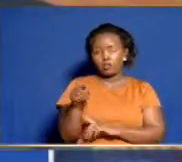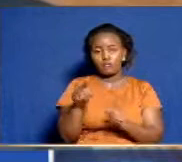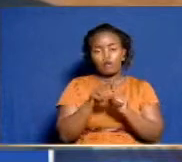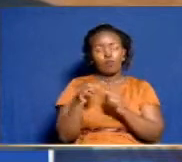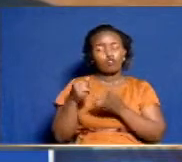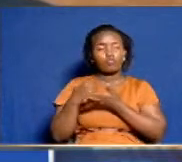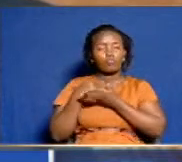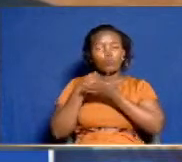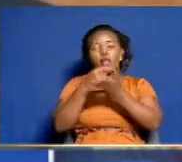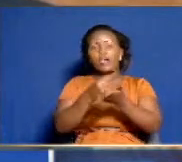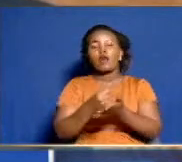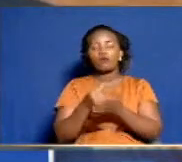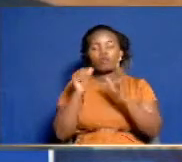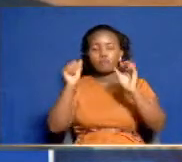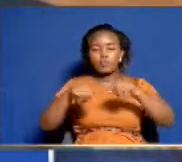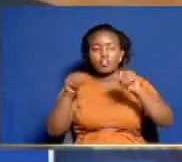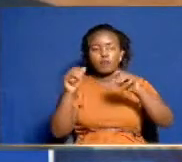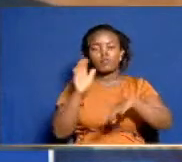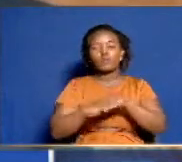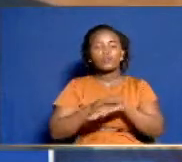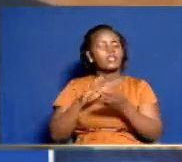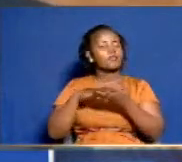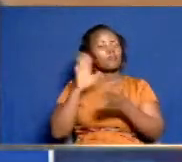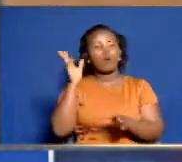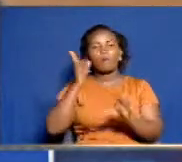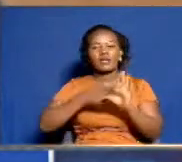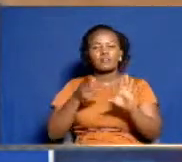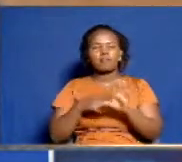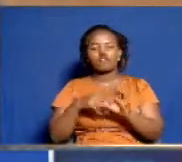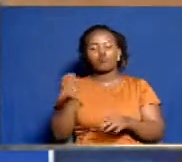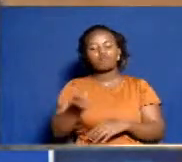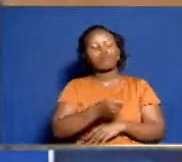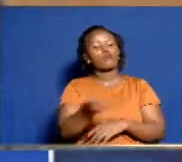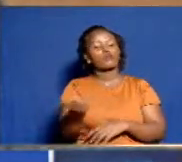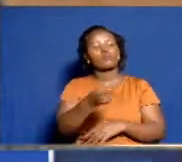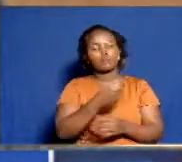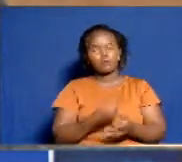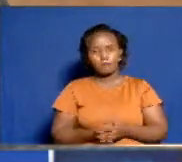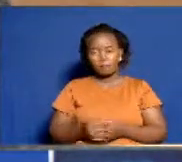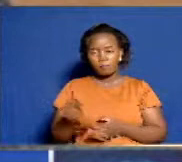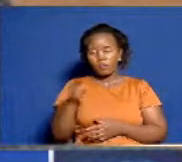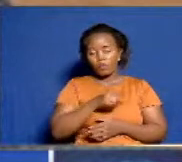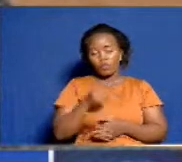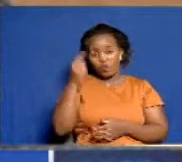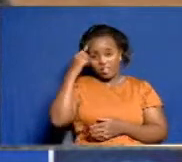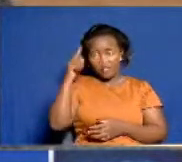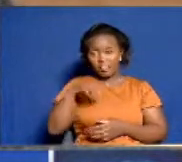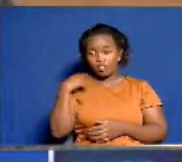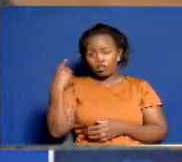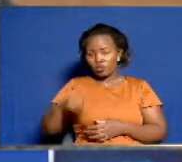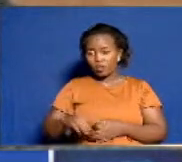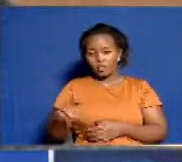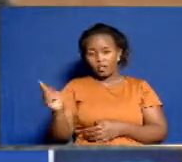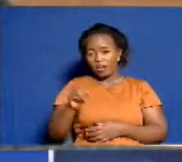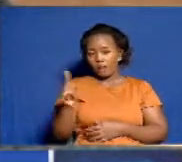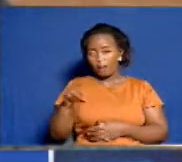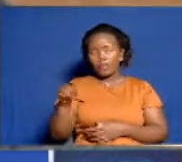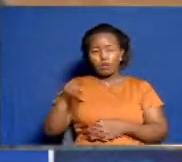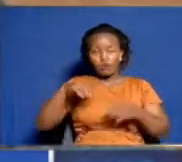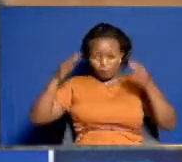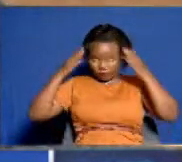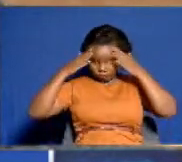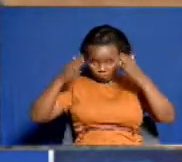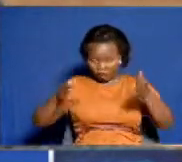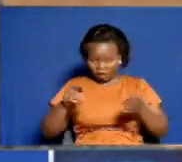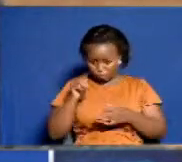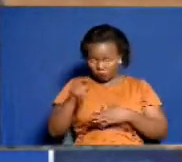be able to get more players playing table tennis. We are not taking that for granted. We look forward to this partnership, and we